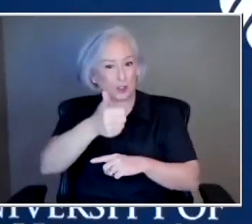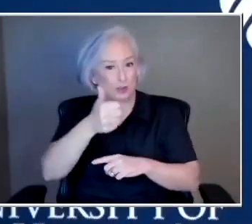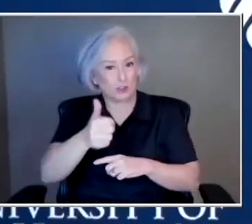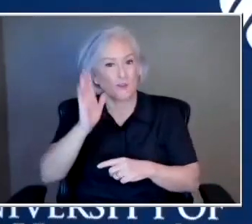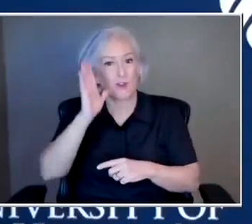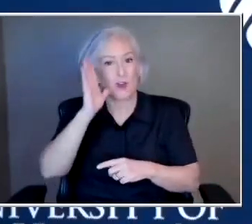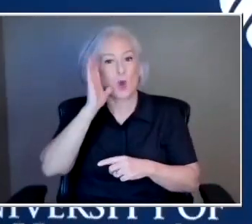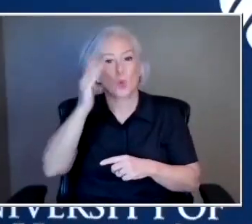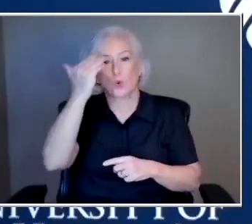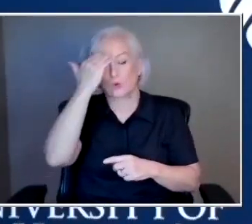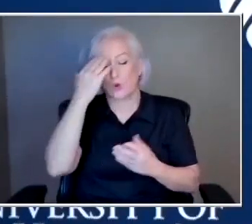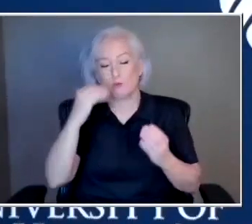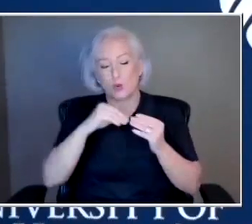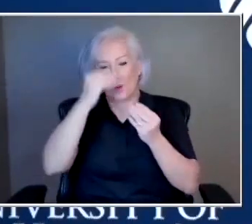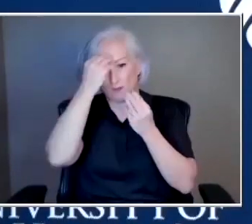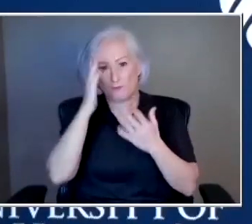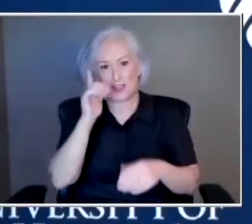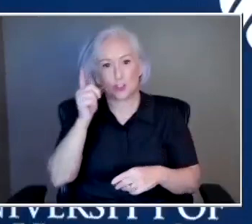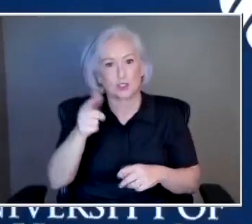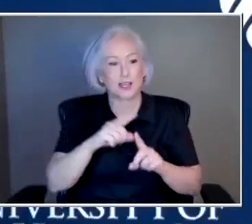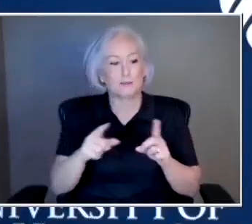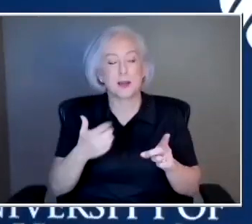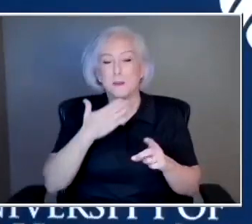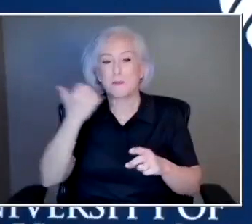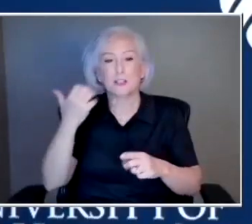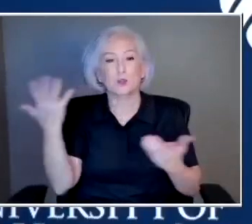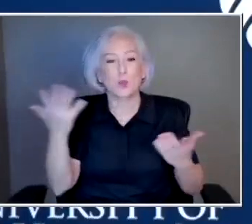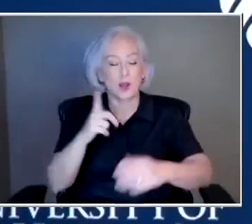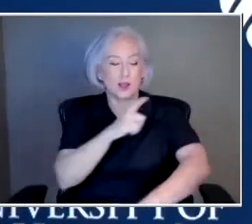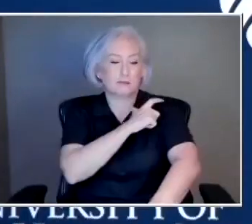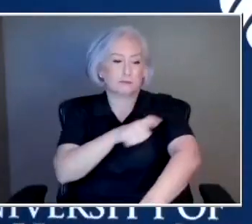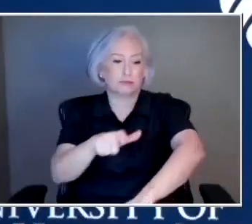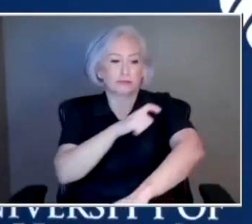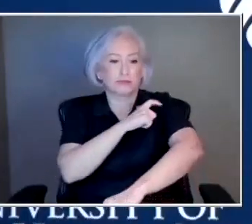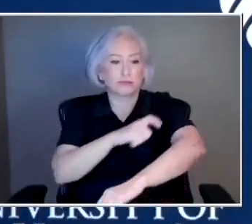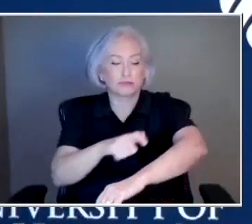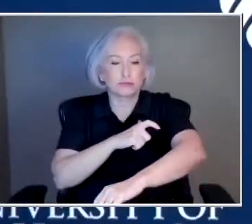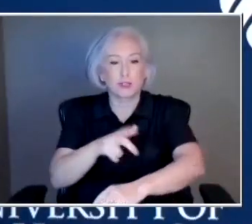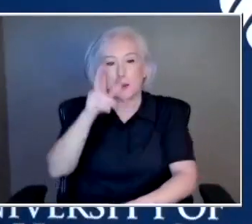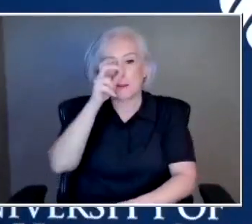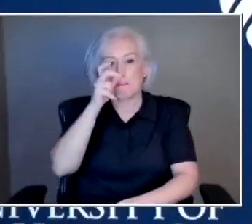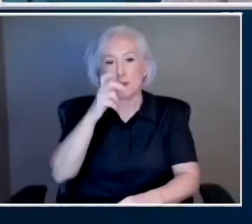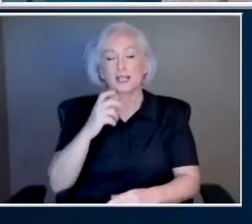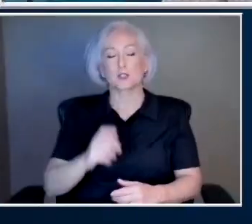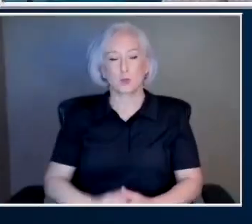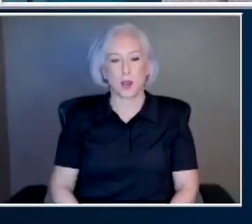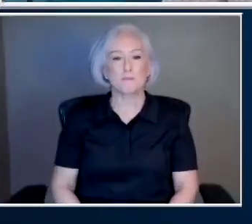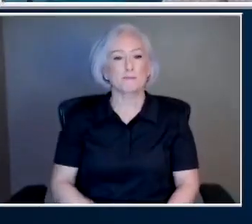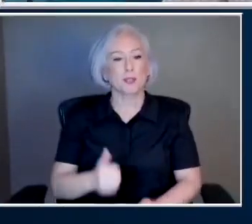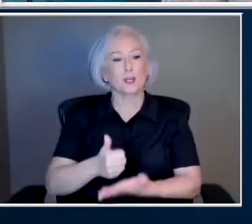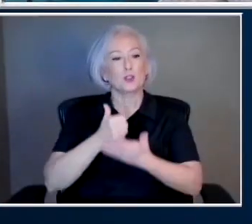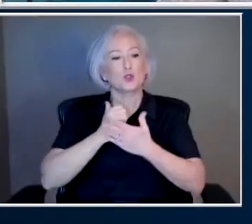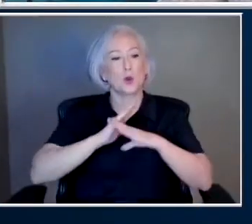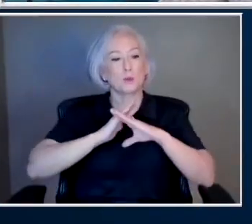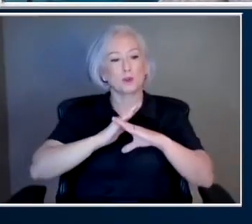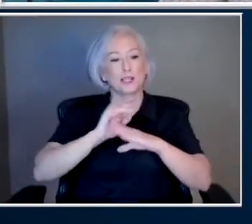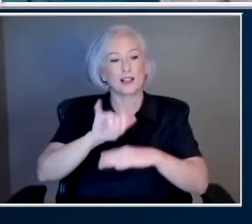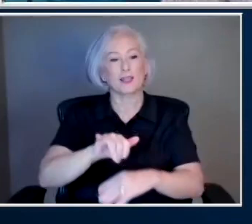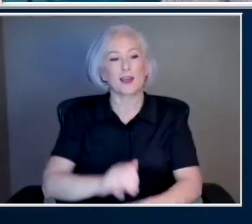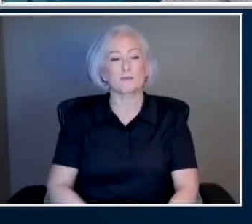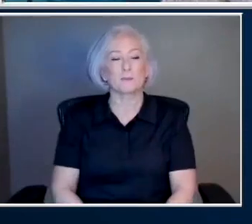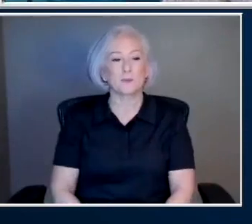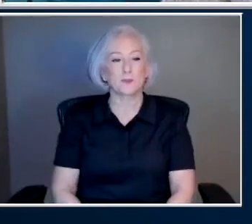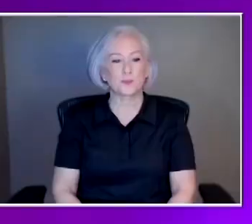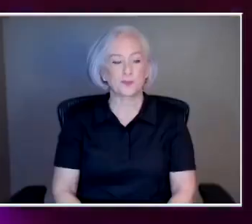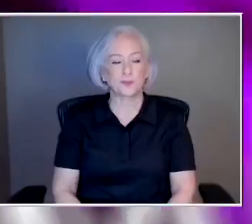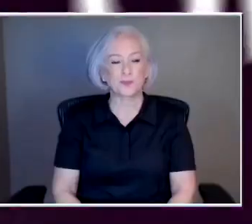can do is wear that bug spray to help prevent those ticks and mosquitoes from biting you. Hawk, thanks so much. Yep. We're going to